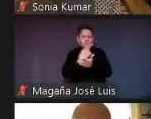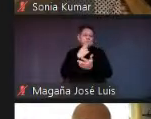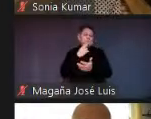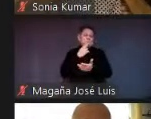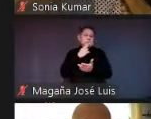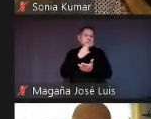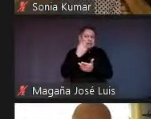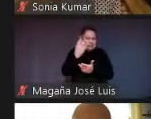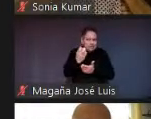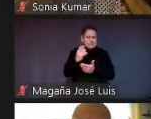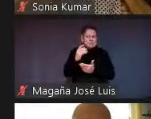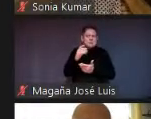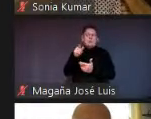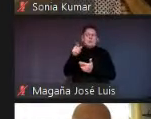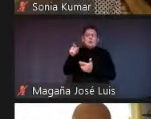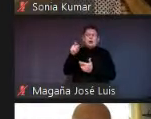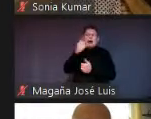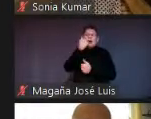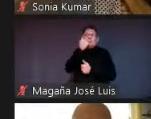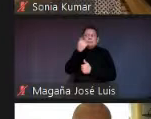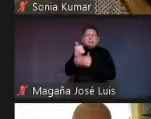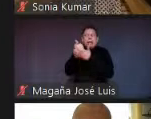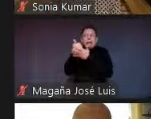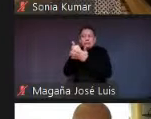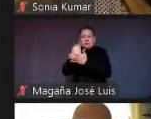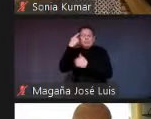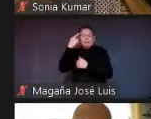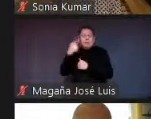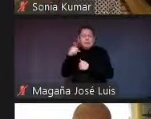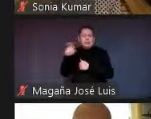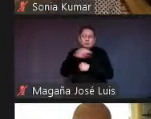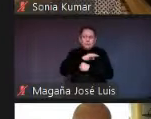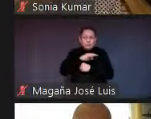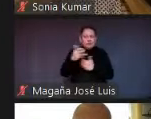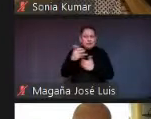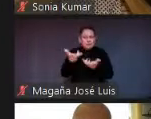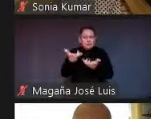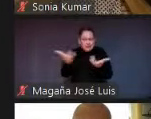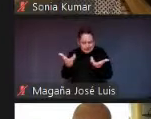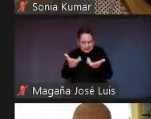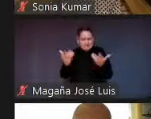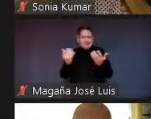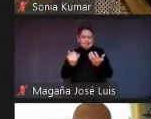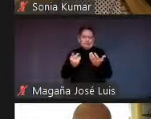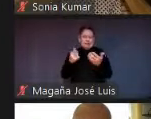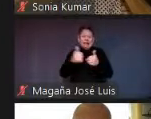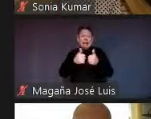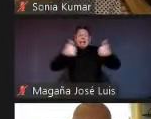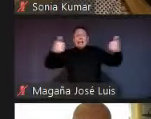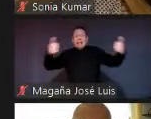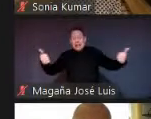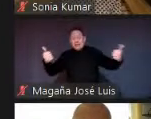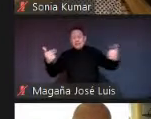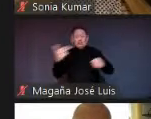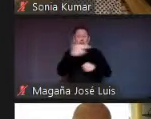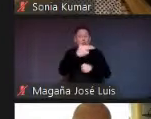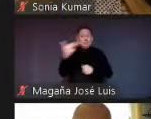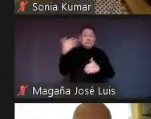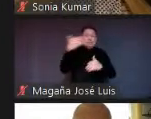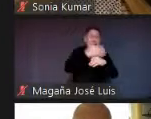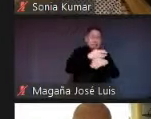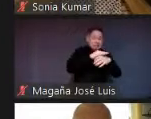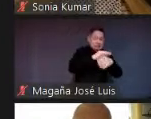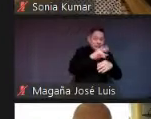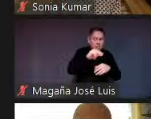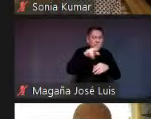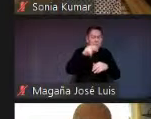that our students continue with these active learning strategies in these difficult times? And finally, how do we support our students? And